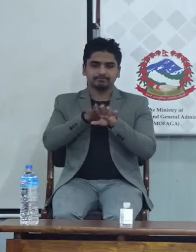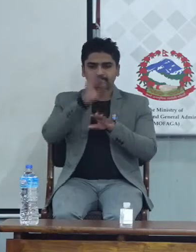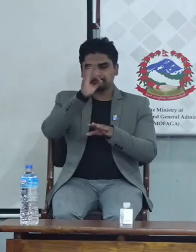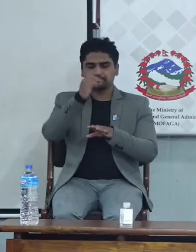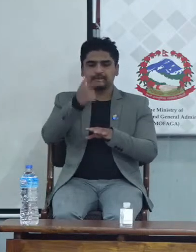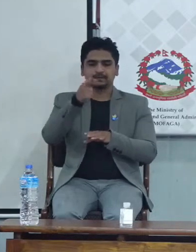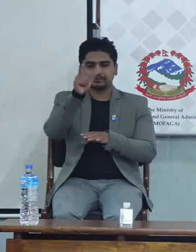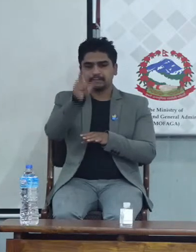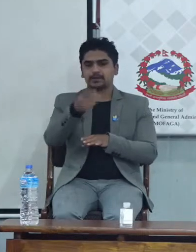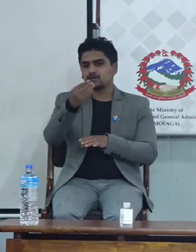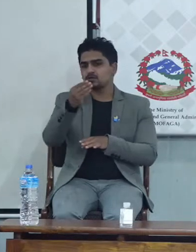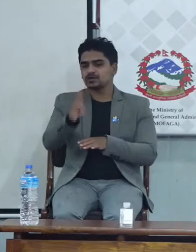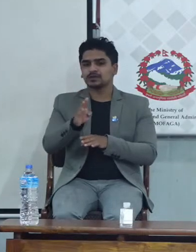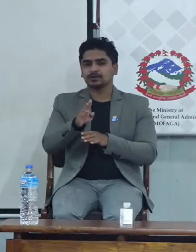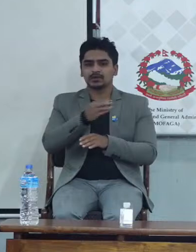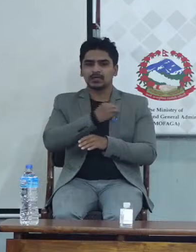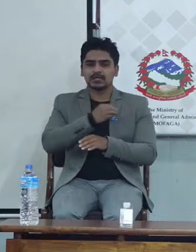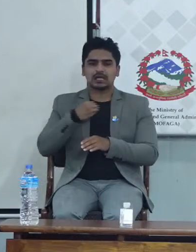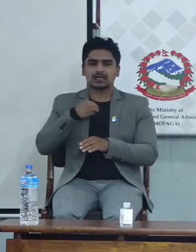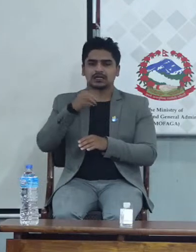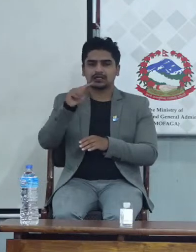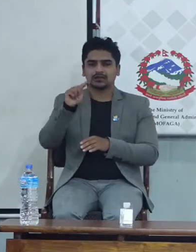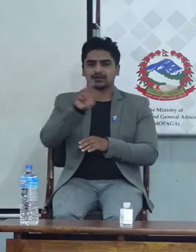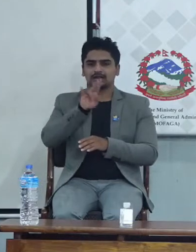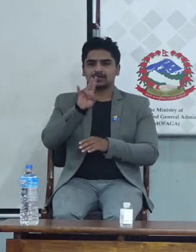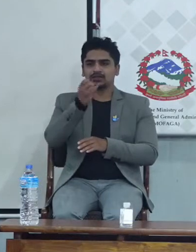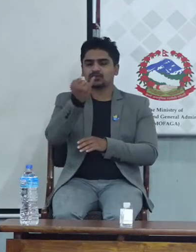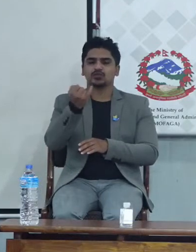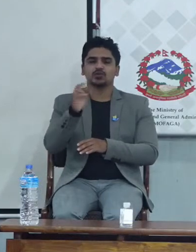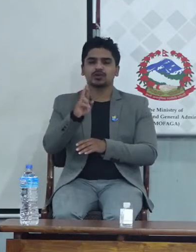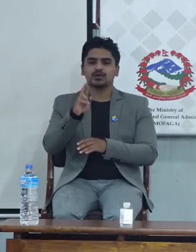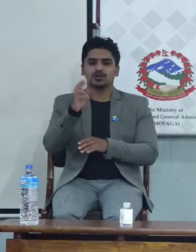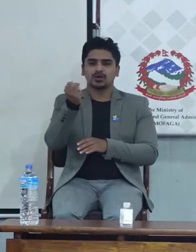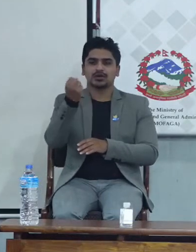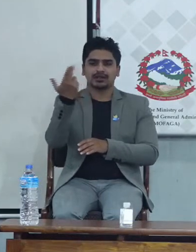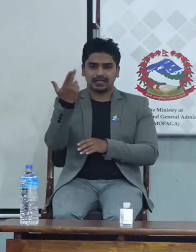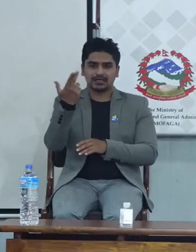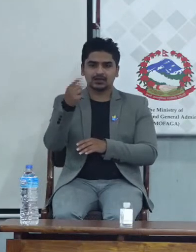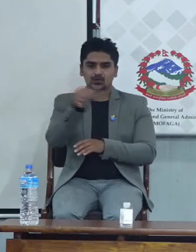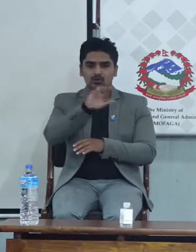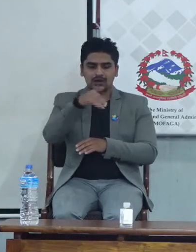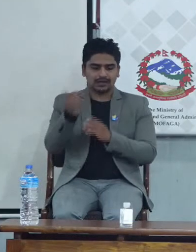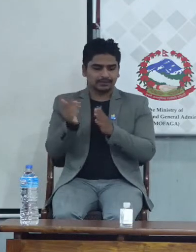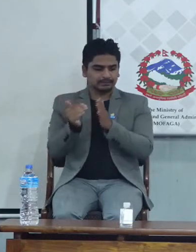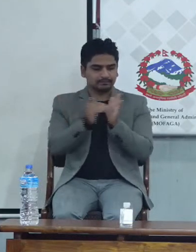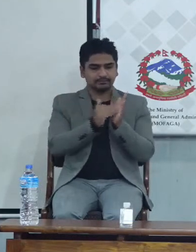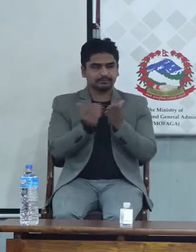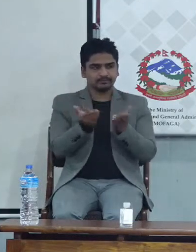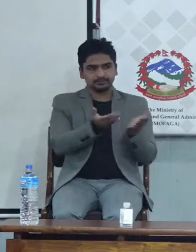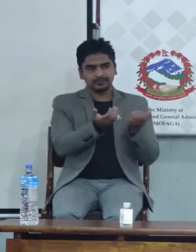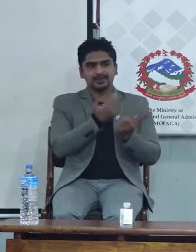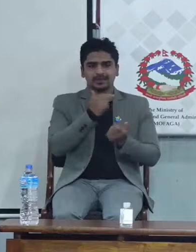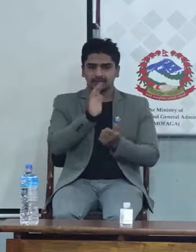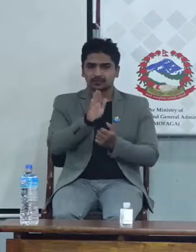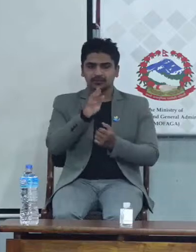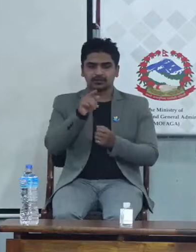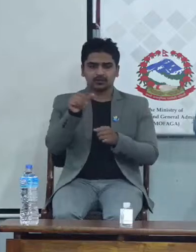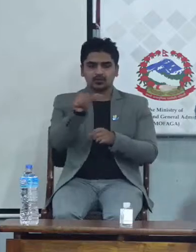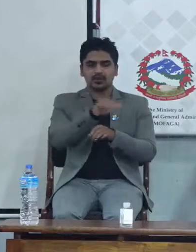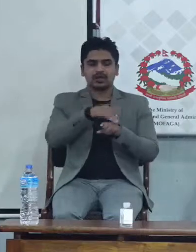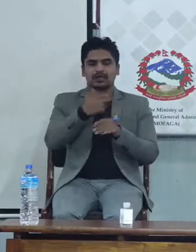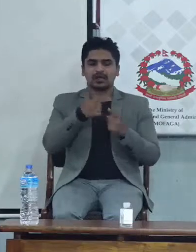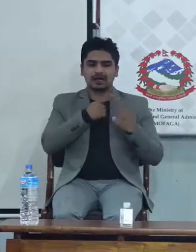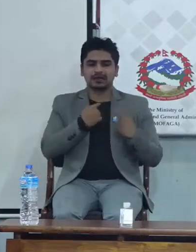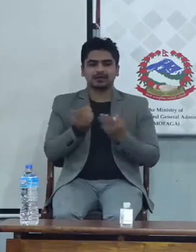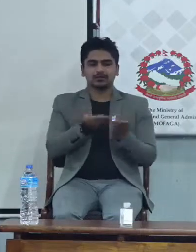like to invite him on the dais. Sir, we'd like to welcome you in this floor, and now I'd like to